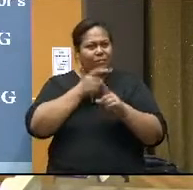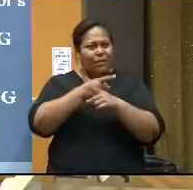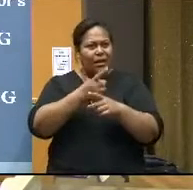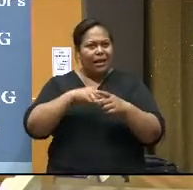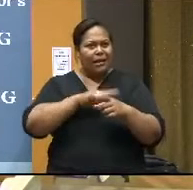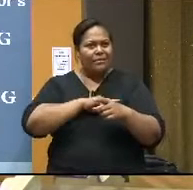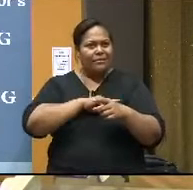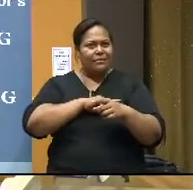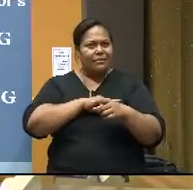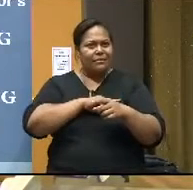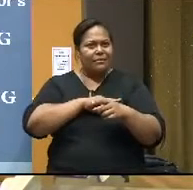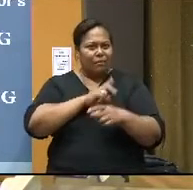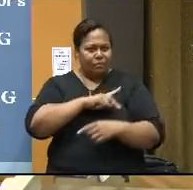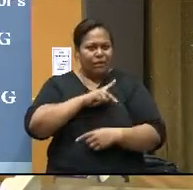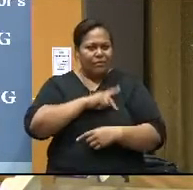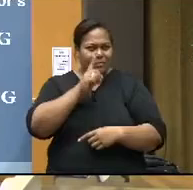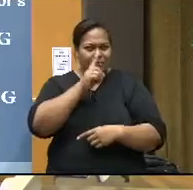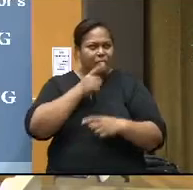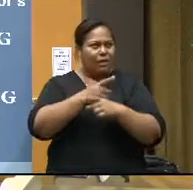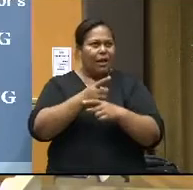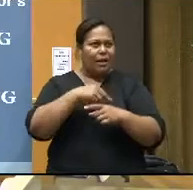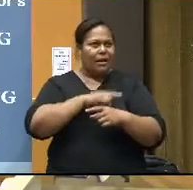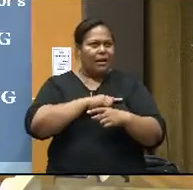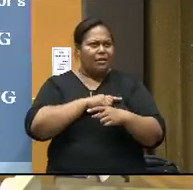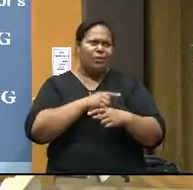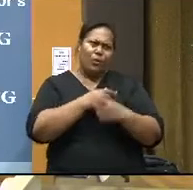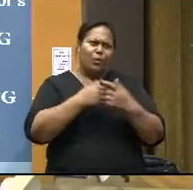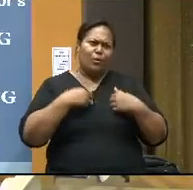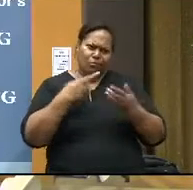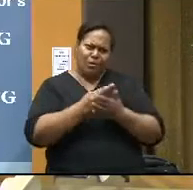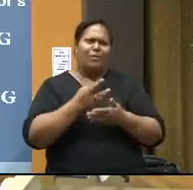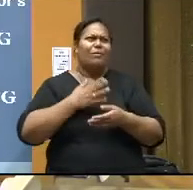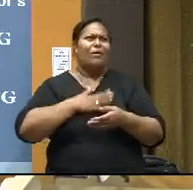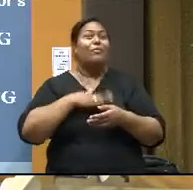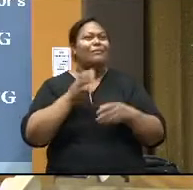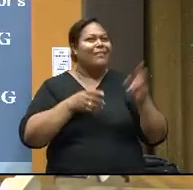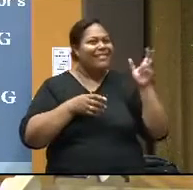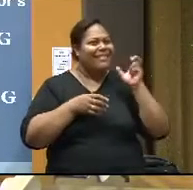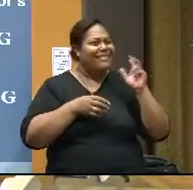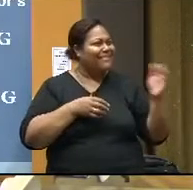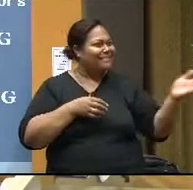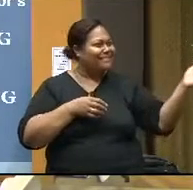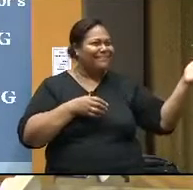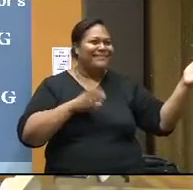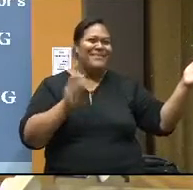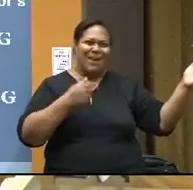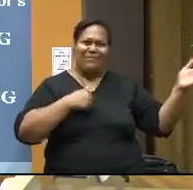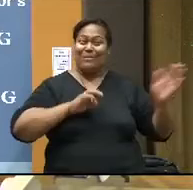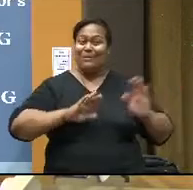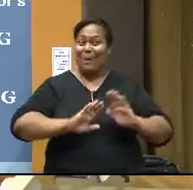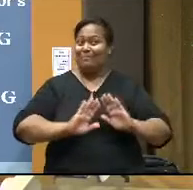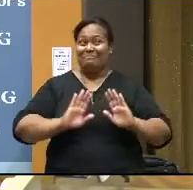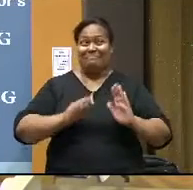And we all have been wanting to really listen to Jeffrey. So I will stop there. I